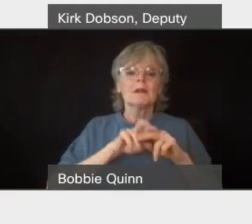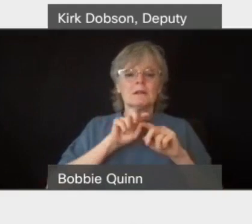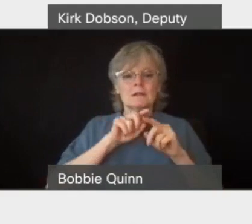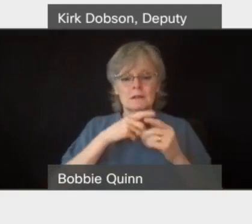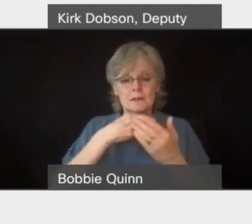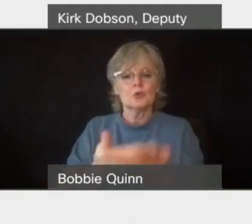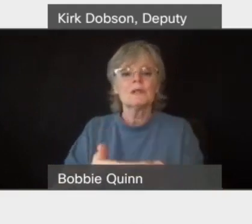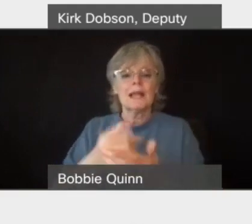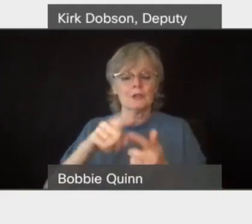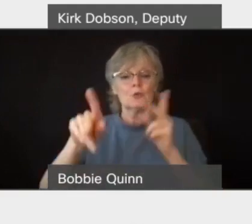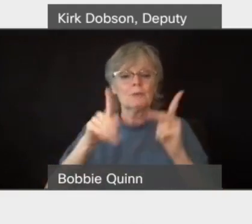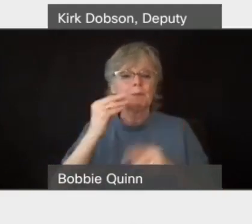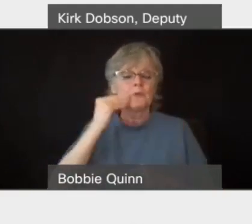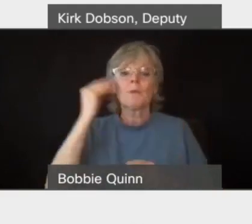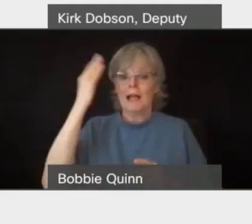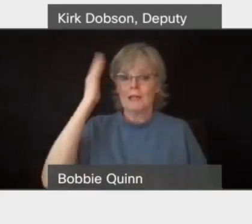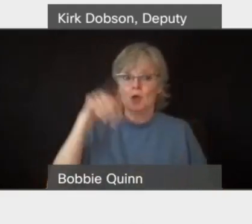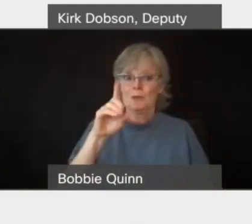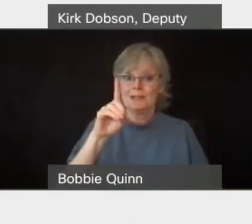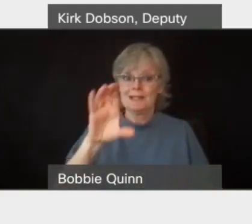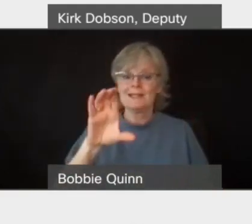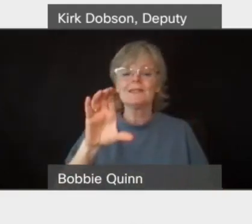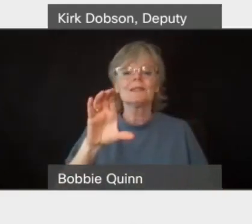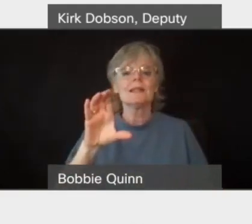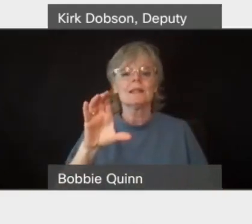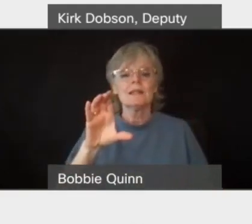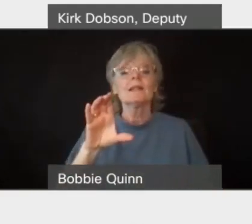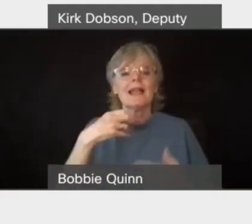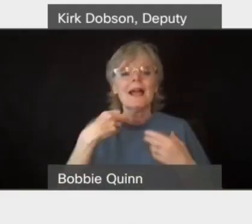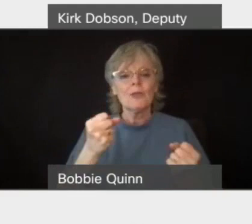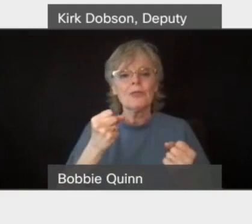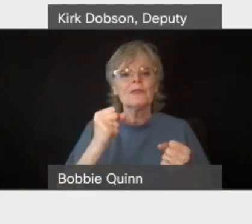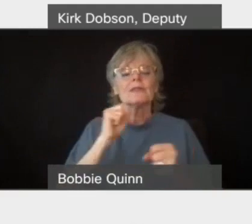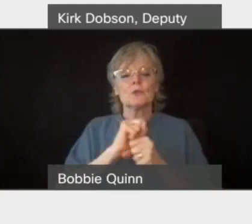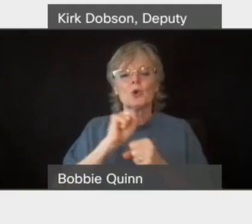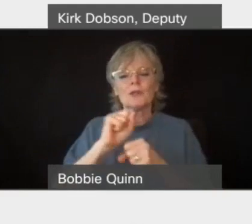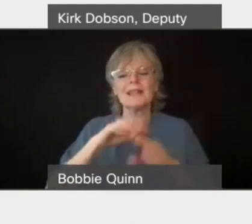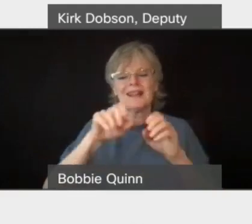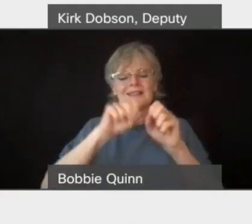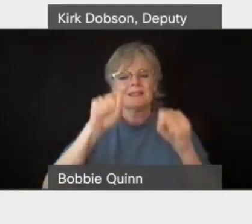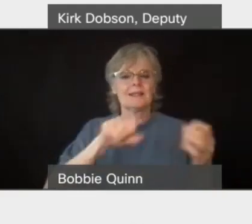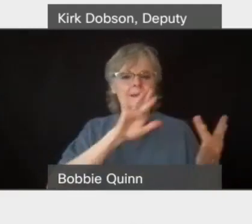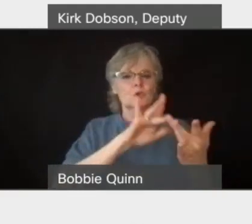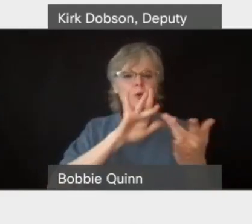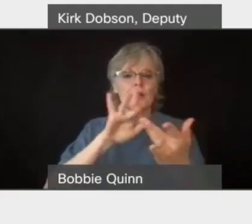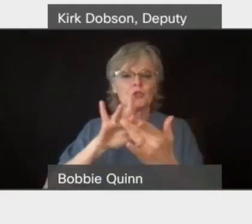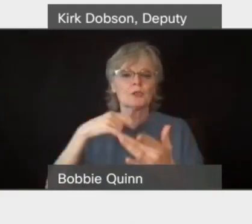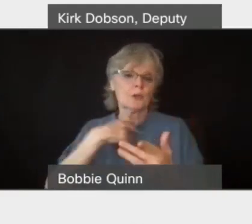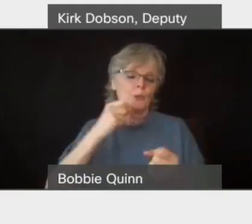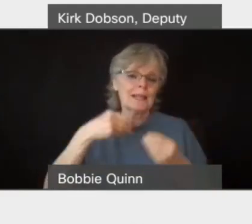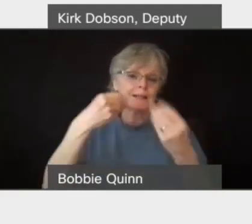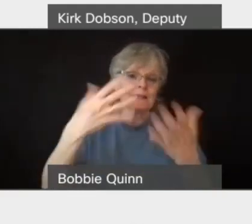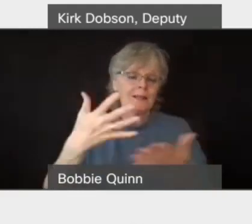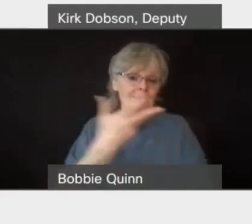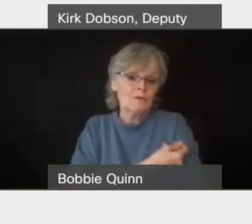said, DC Health is working on a system for outreach where we'll be able to deliver vaccines to